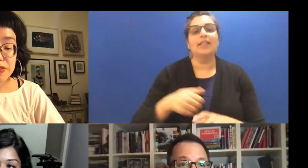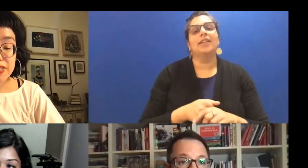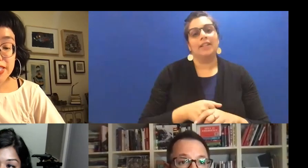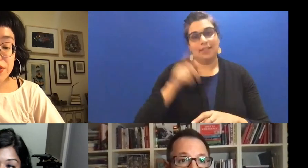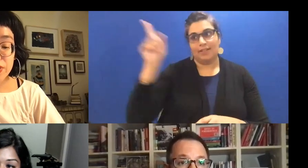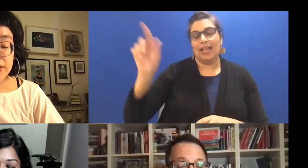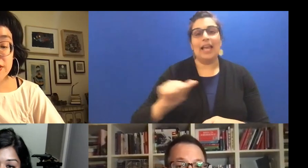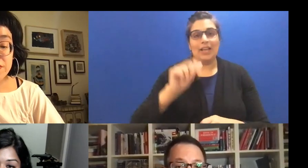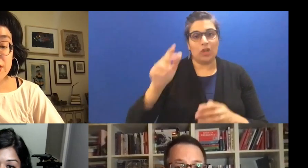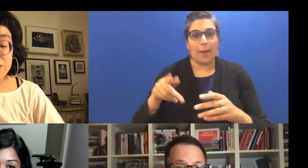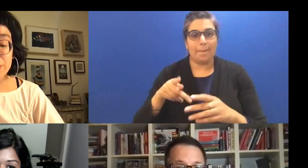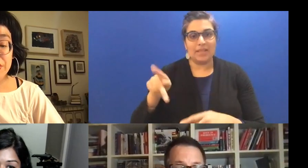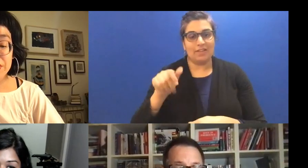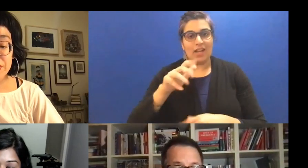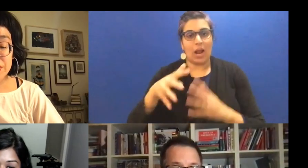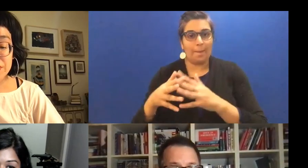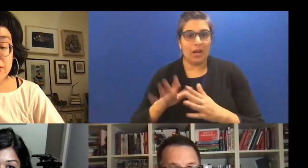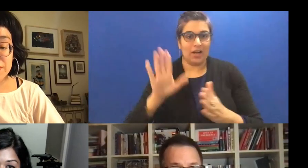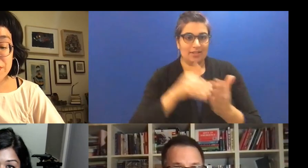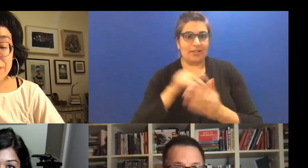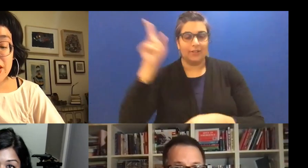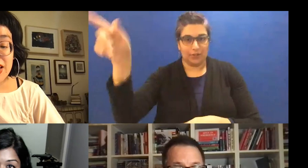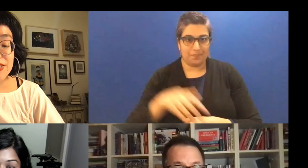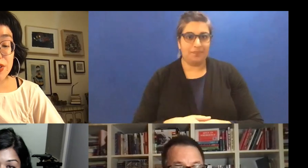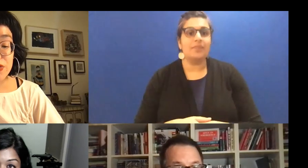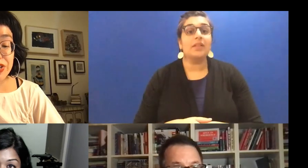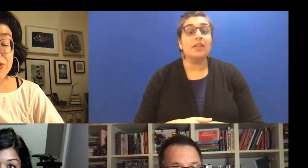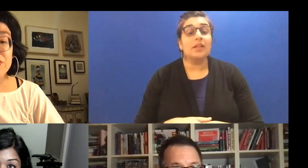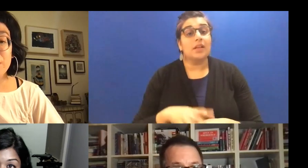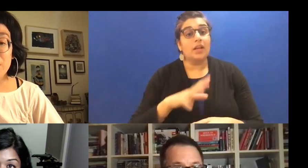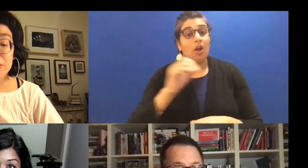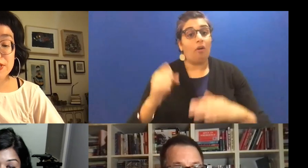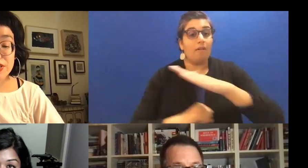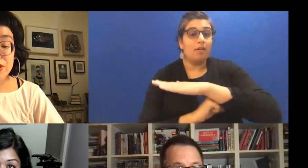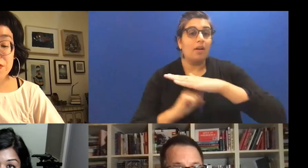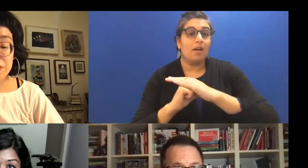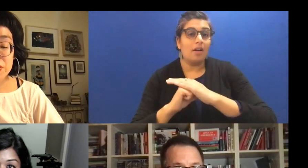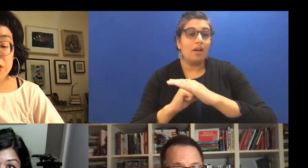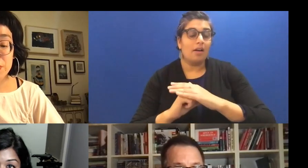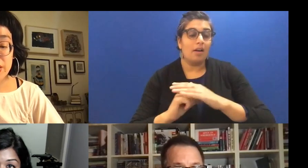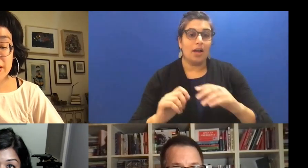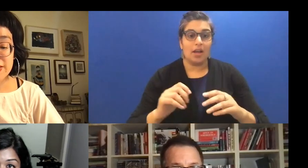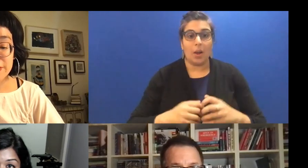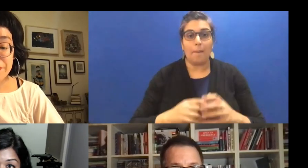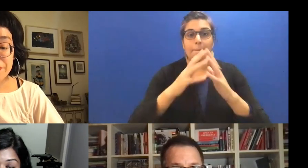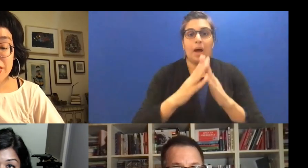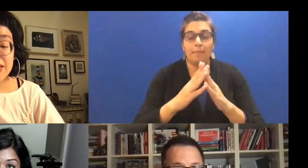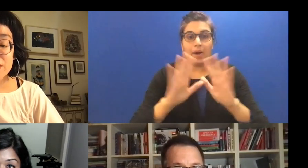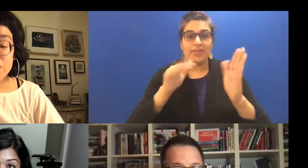He serves as the lead organizer for the Asian American Literature Festival and is a co-founder of the pop-up Center for Refugee